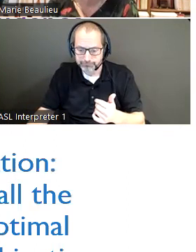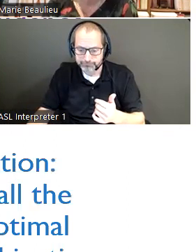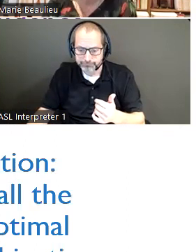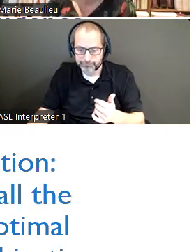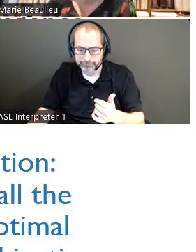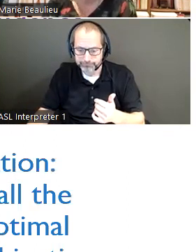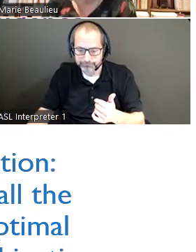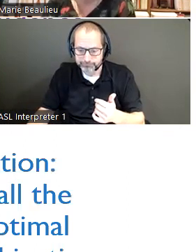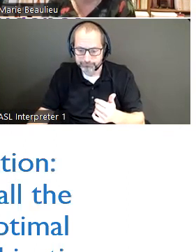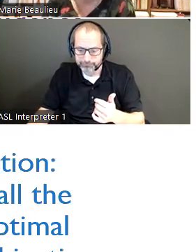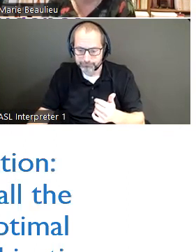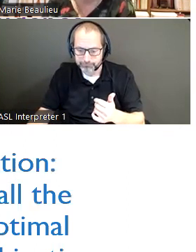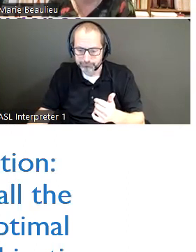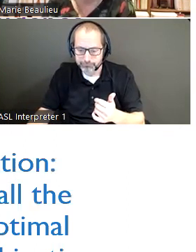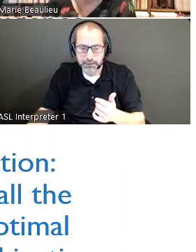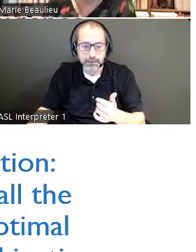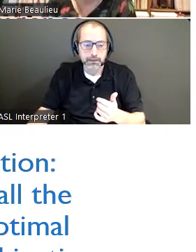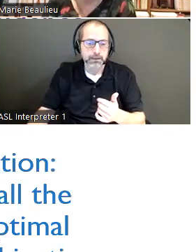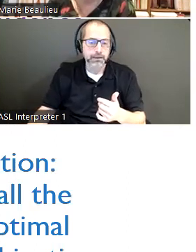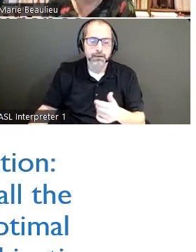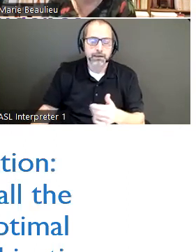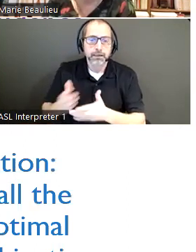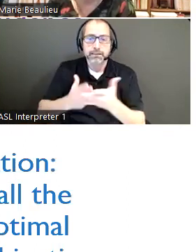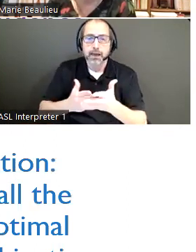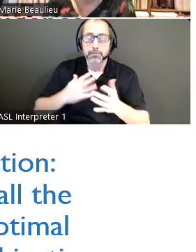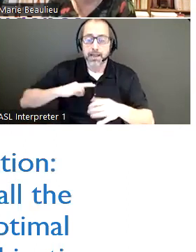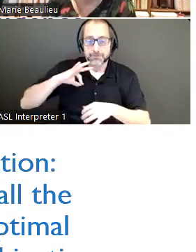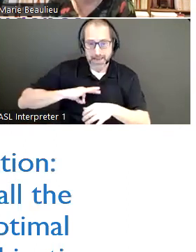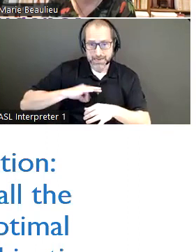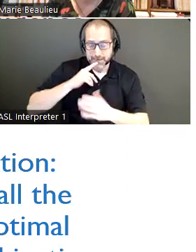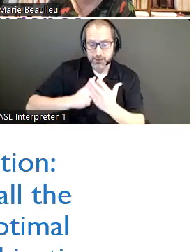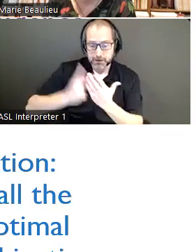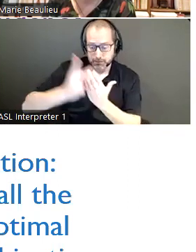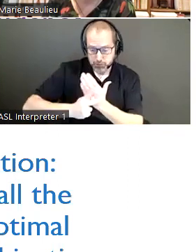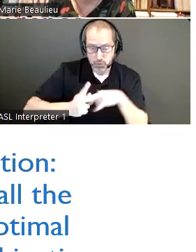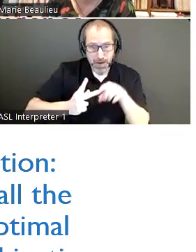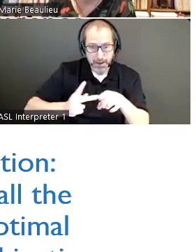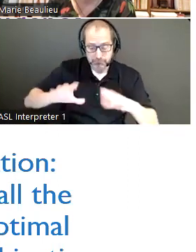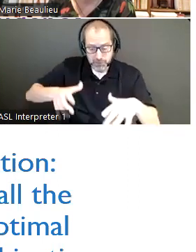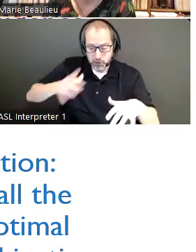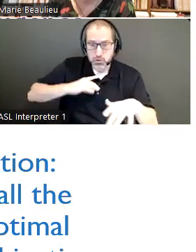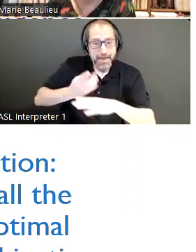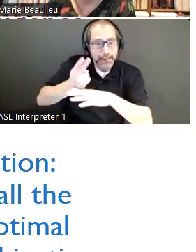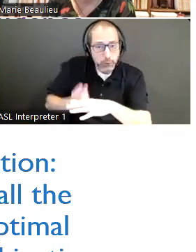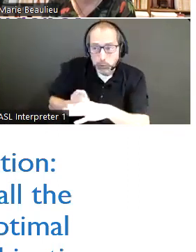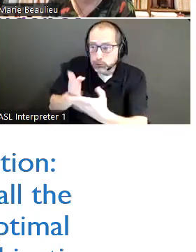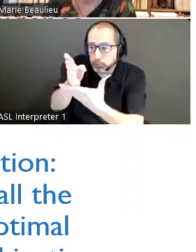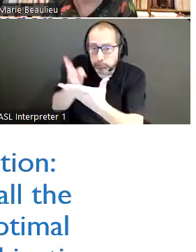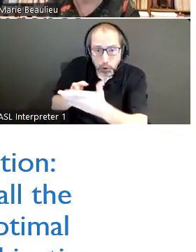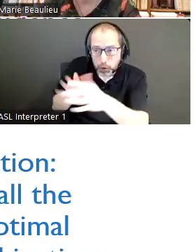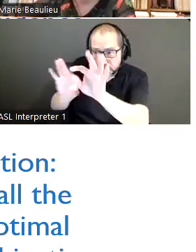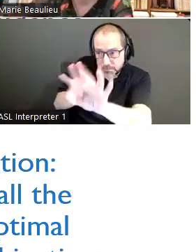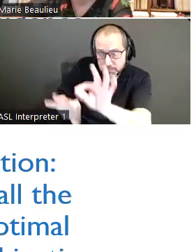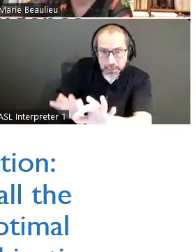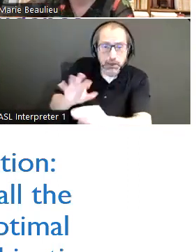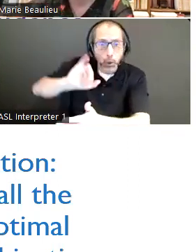Some of the advantage of the program is it can be used in whole or in part, depending on the needs of the residents. But